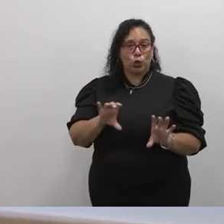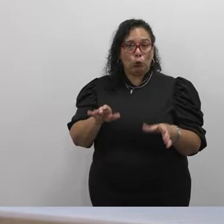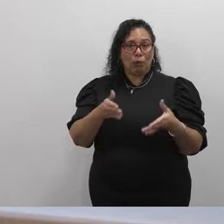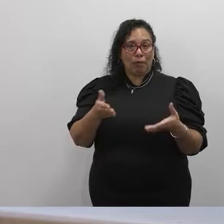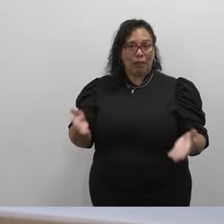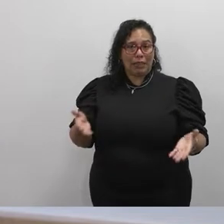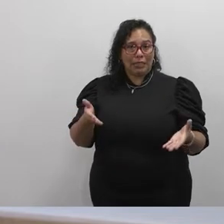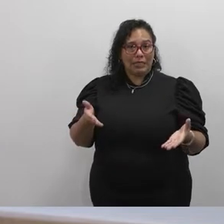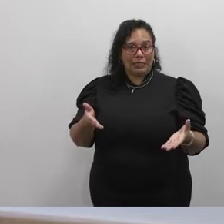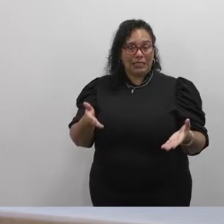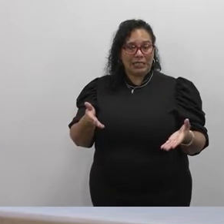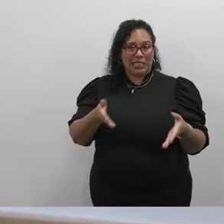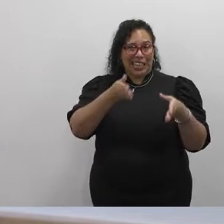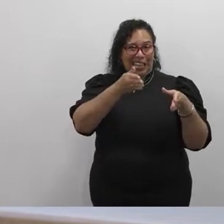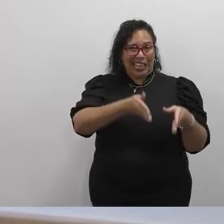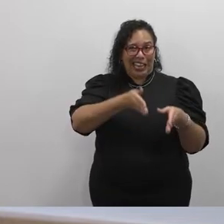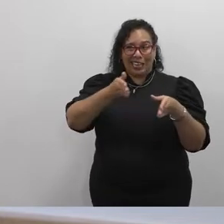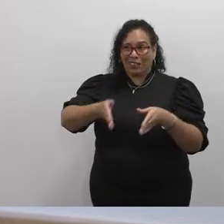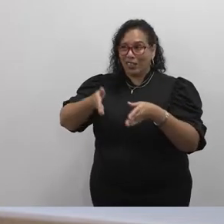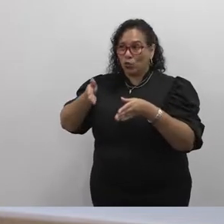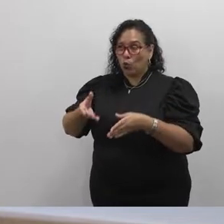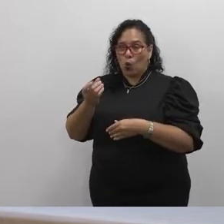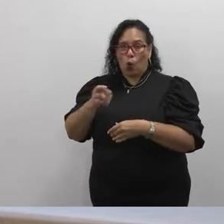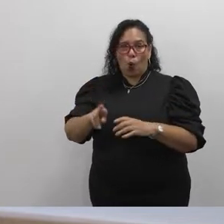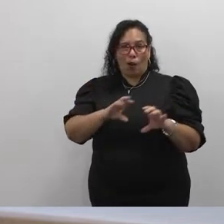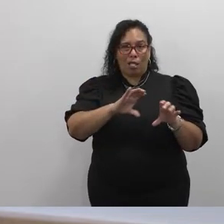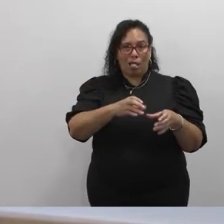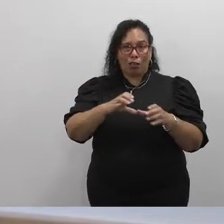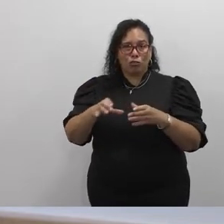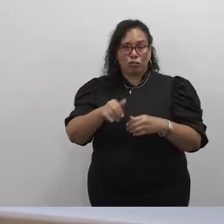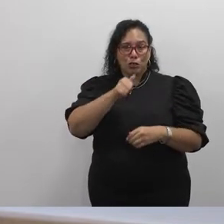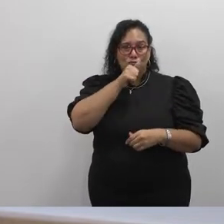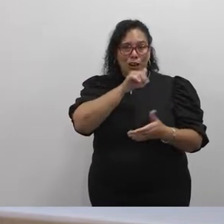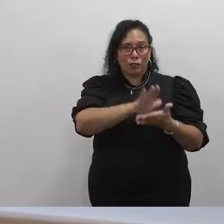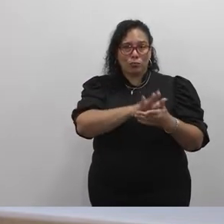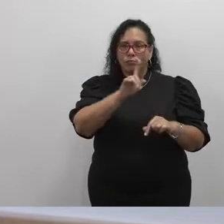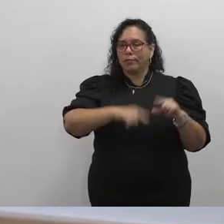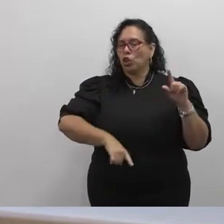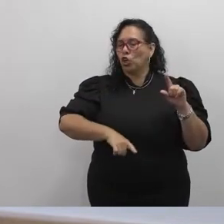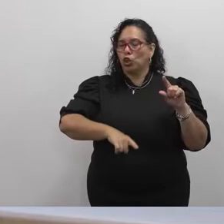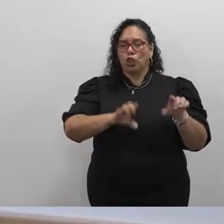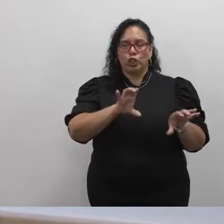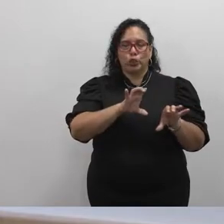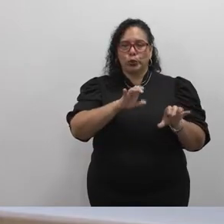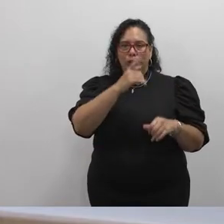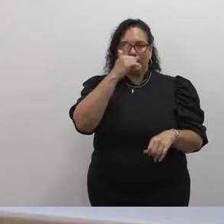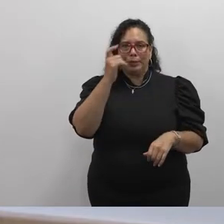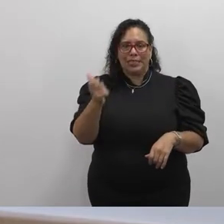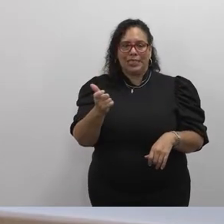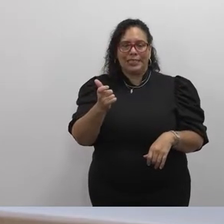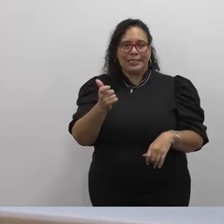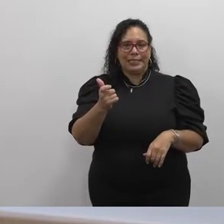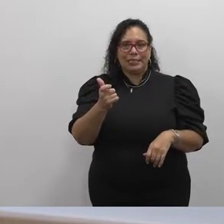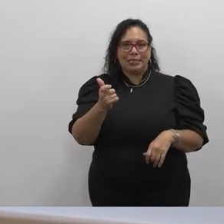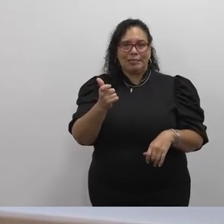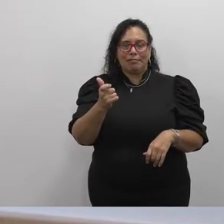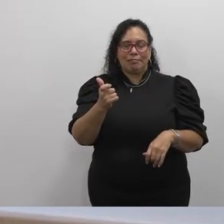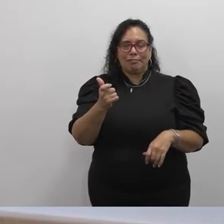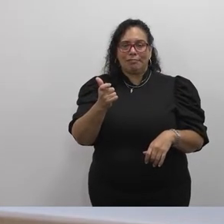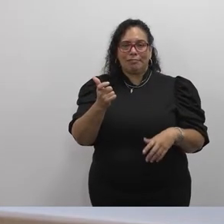that individual or even clusters of private schools couldn't do because of all the